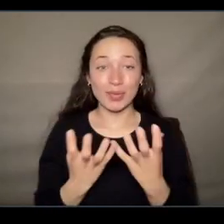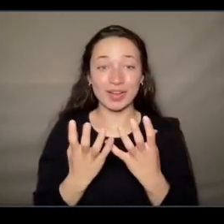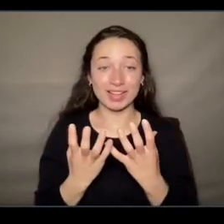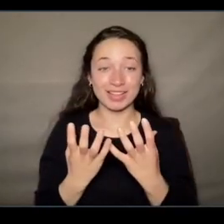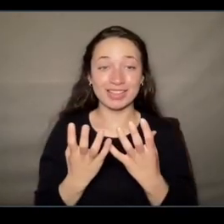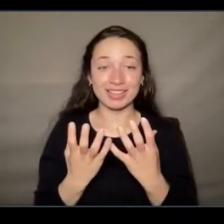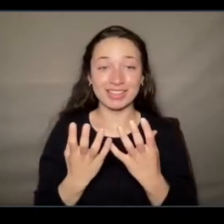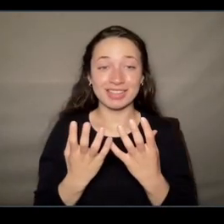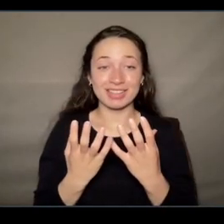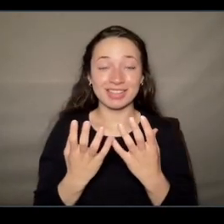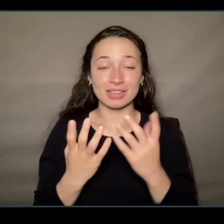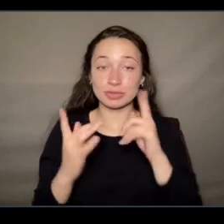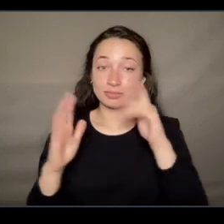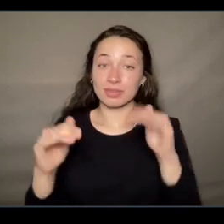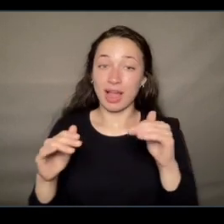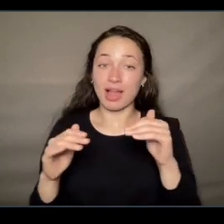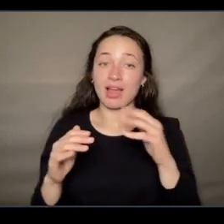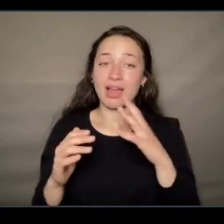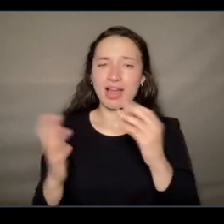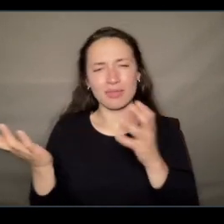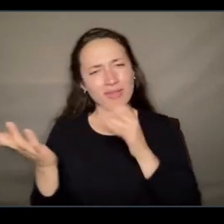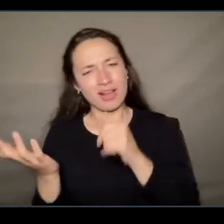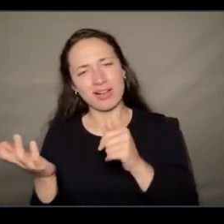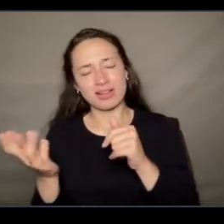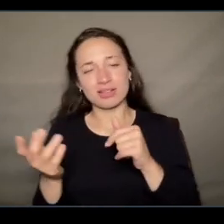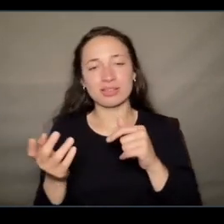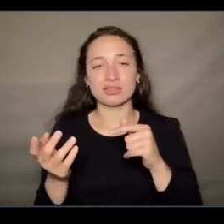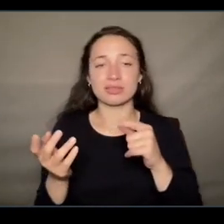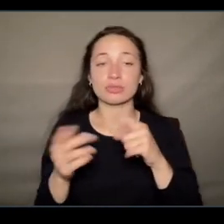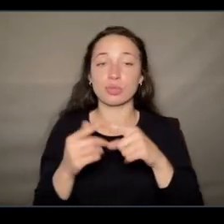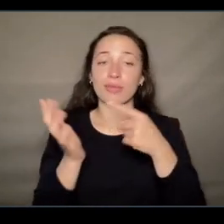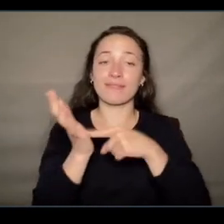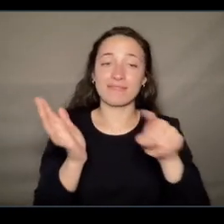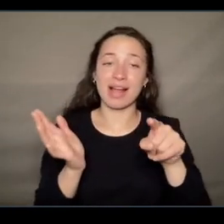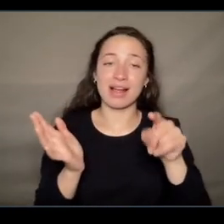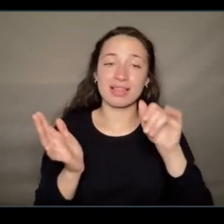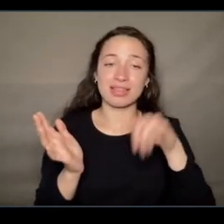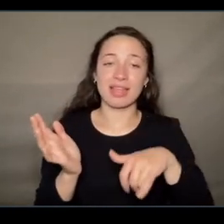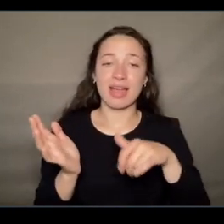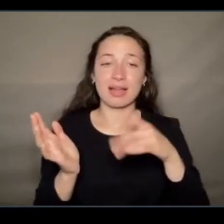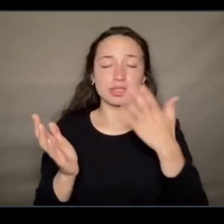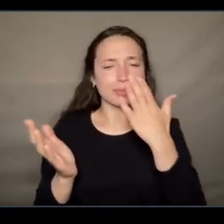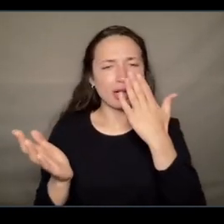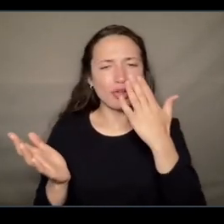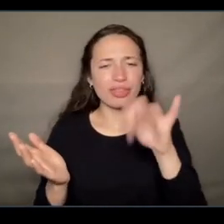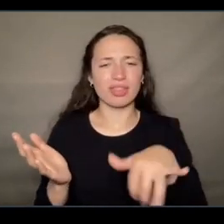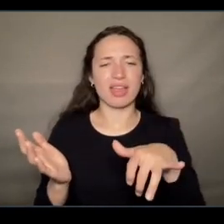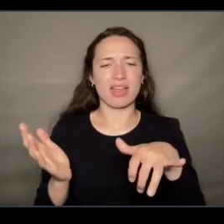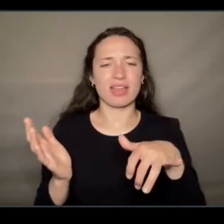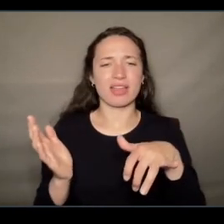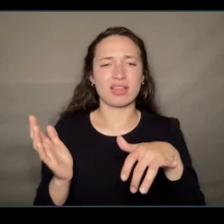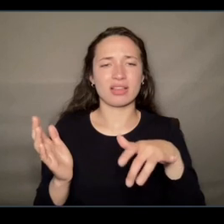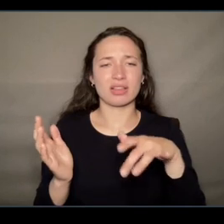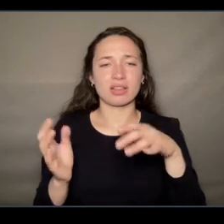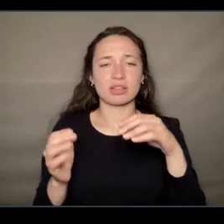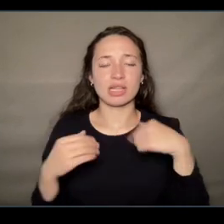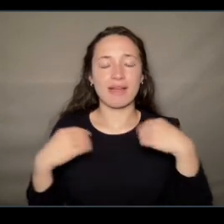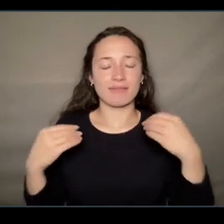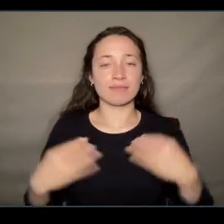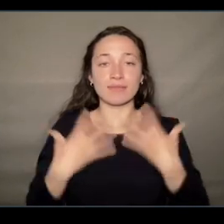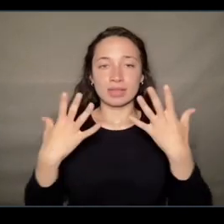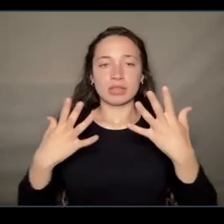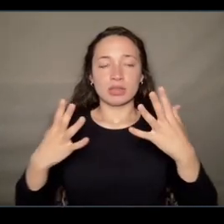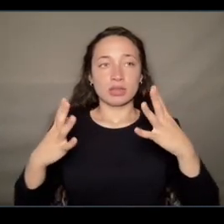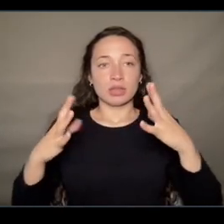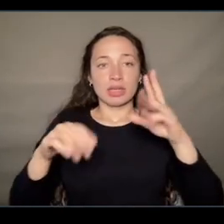world, we would expect, and why not, to reflect that, to mirror that, to have a lightness in our